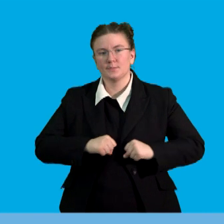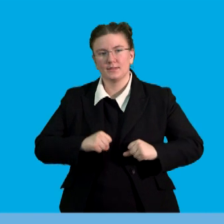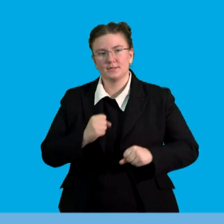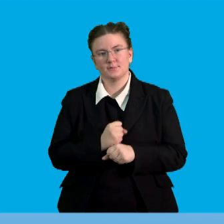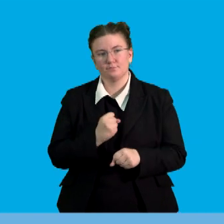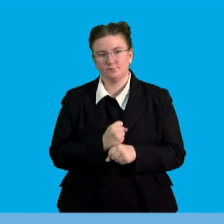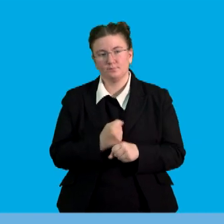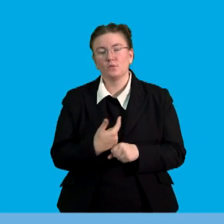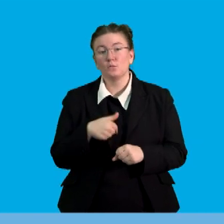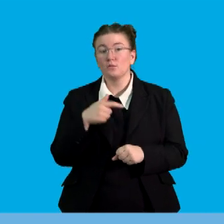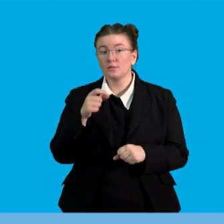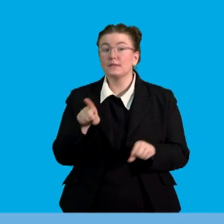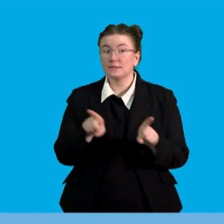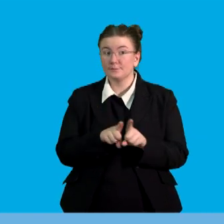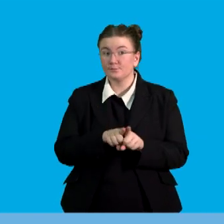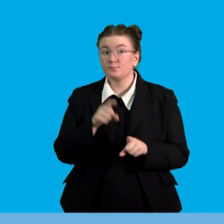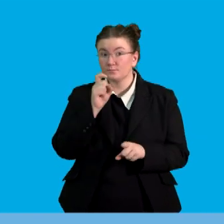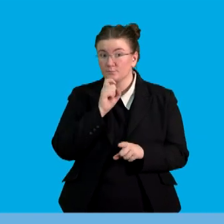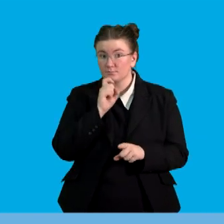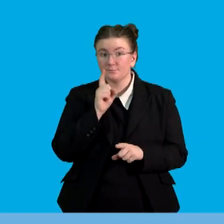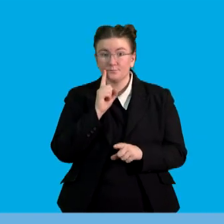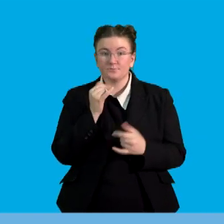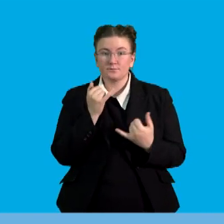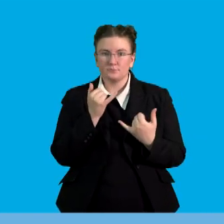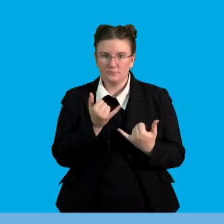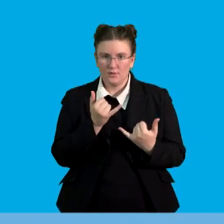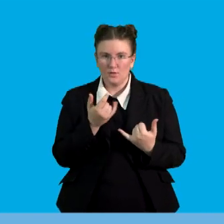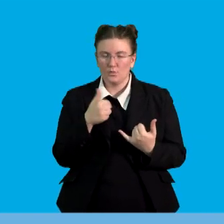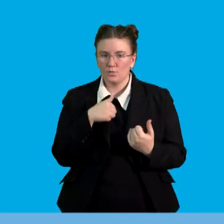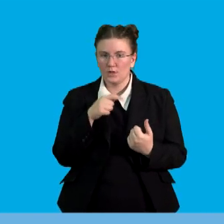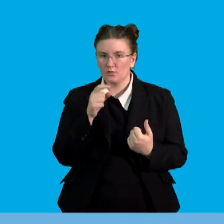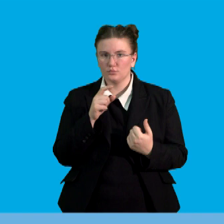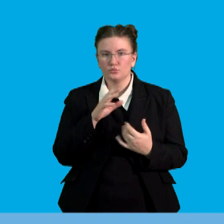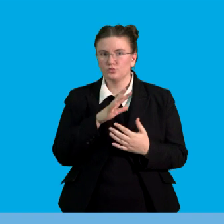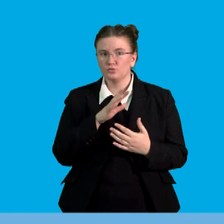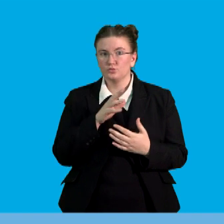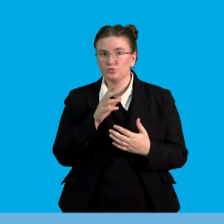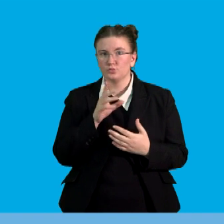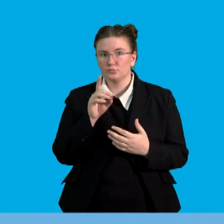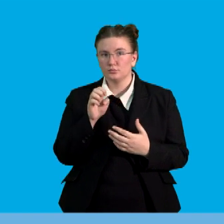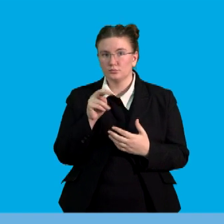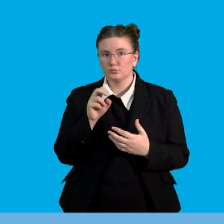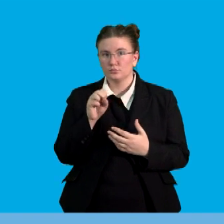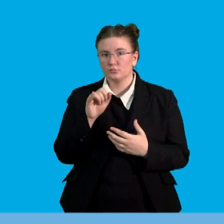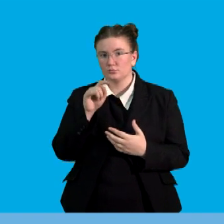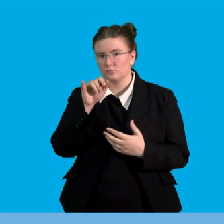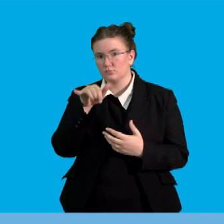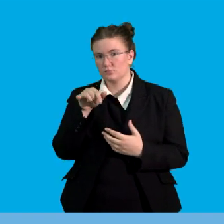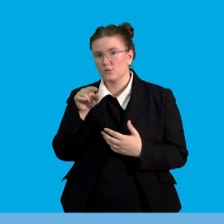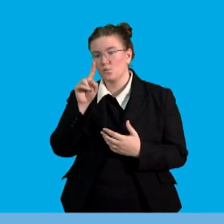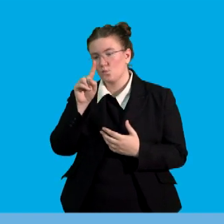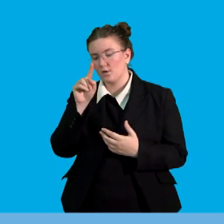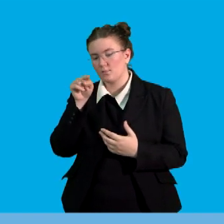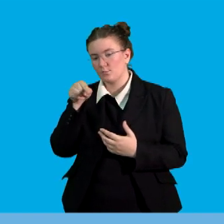just make space. We're going to use the very same equation, but then now, instead of now writing the density